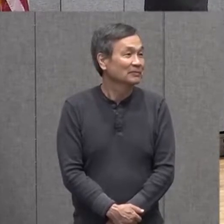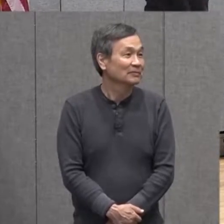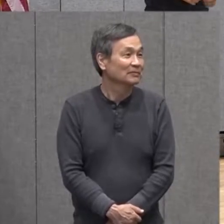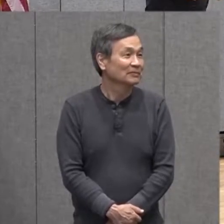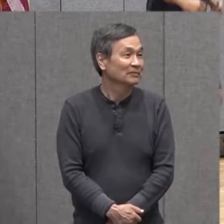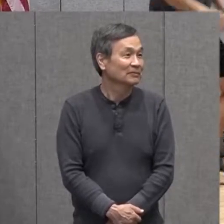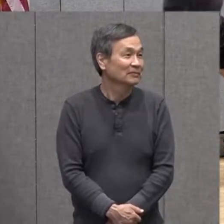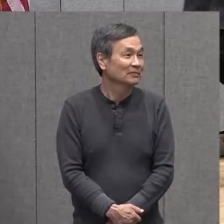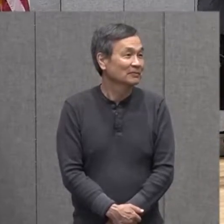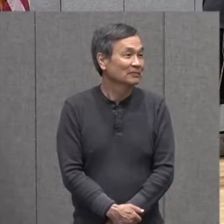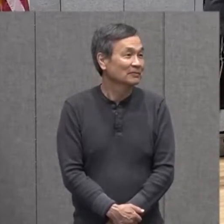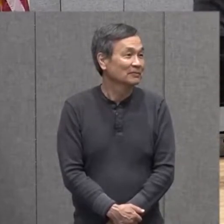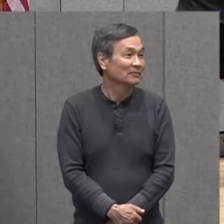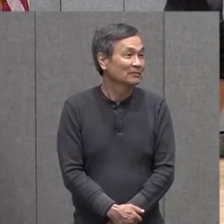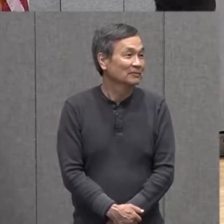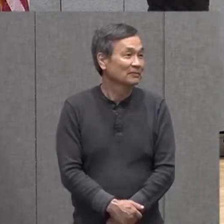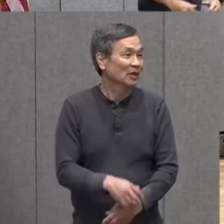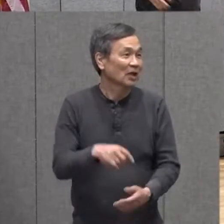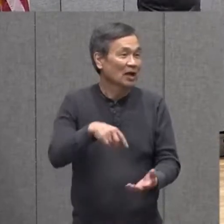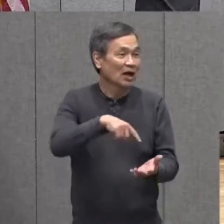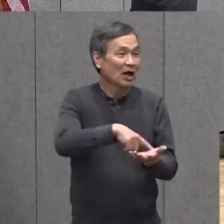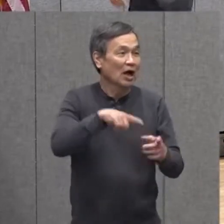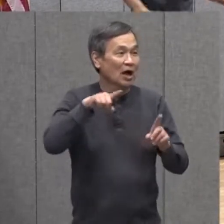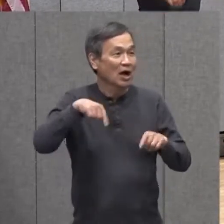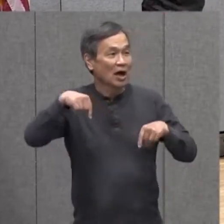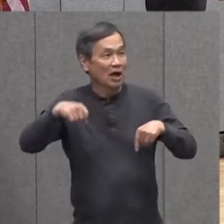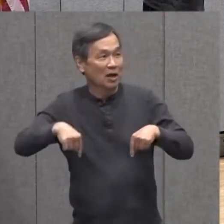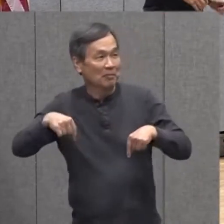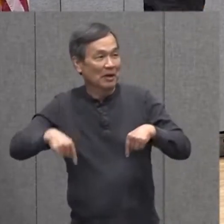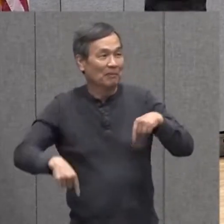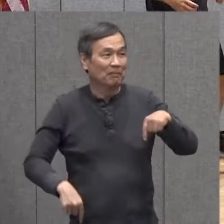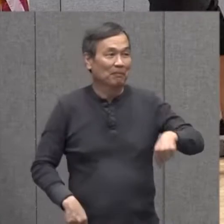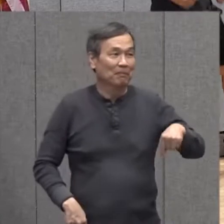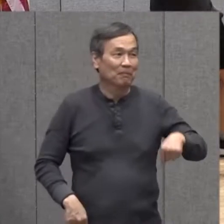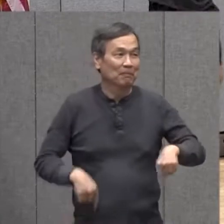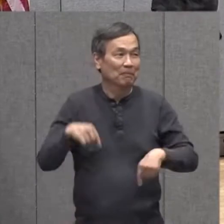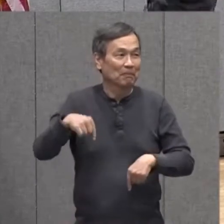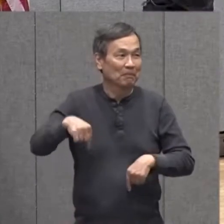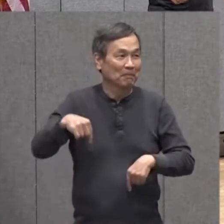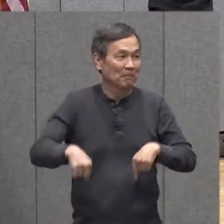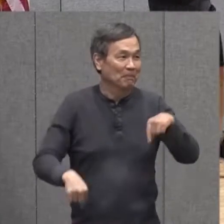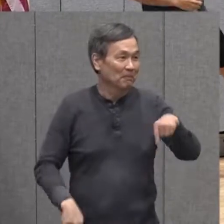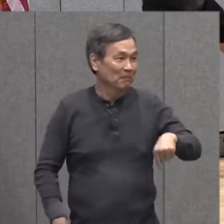What? Hop it out, hop it out.